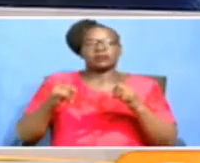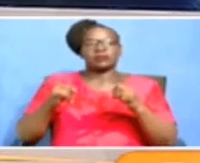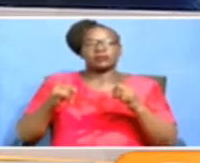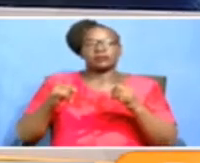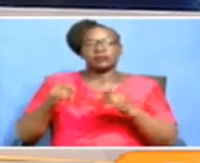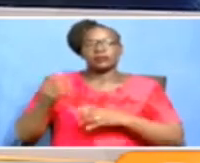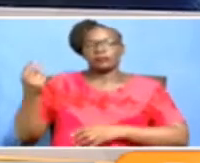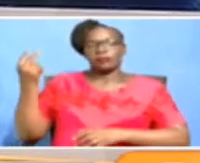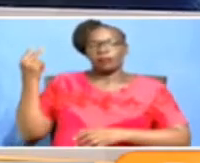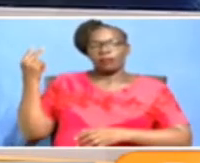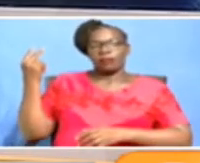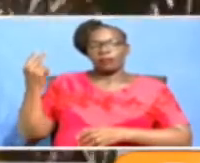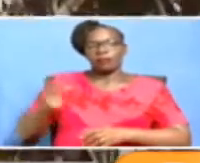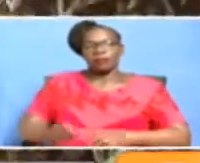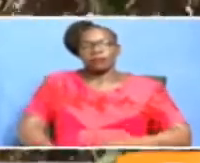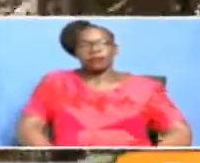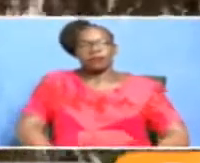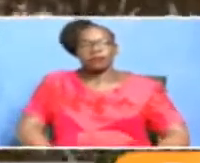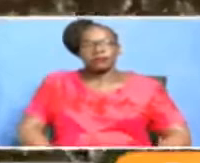Kapombe reports.